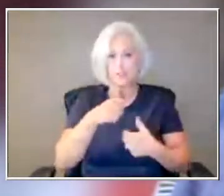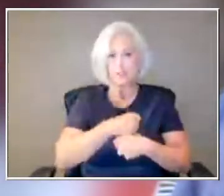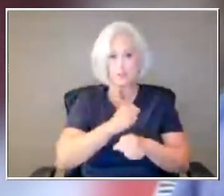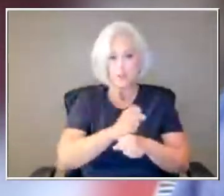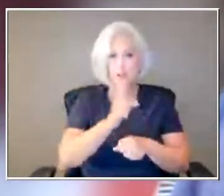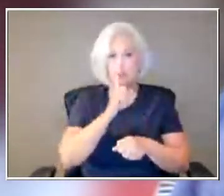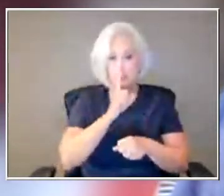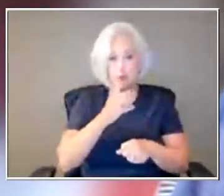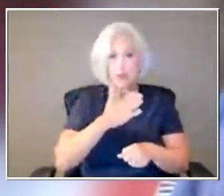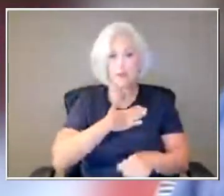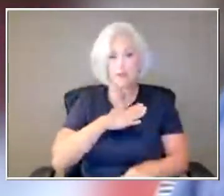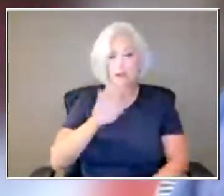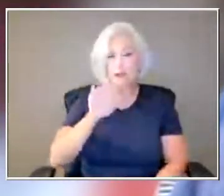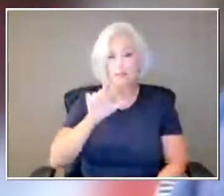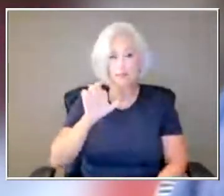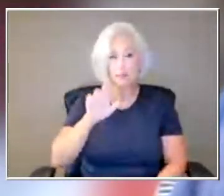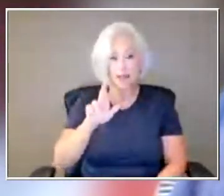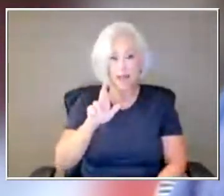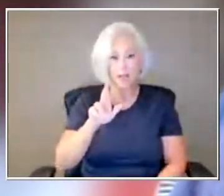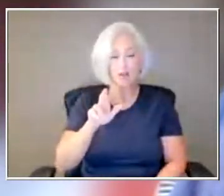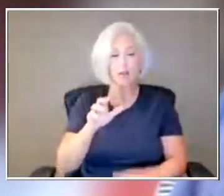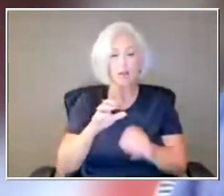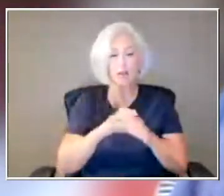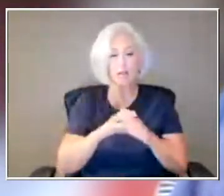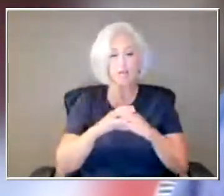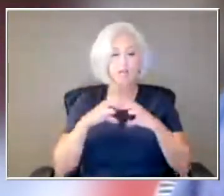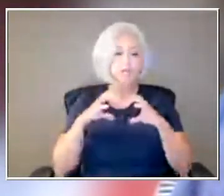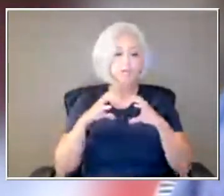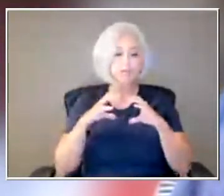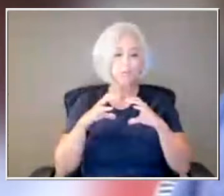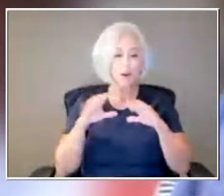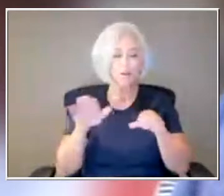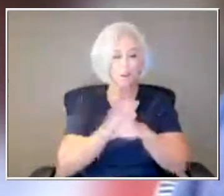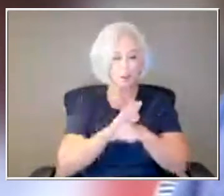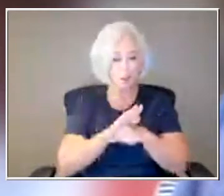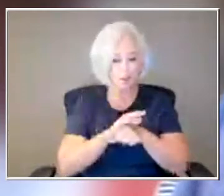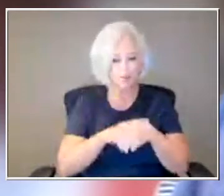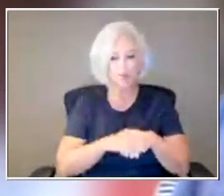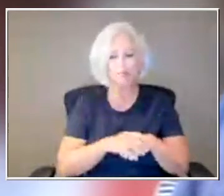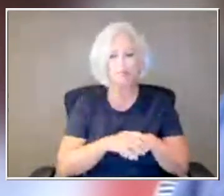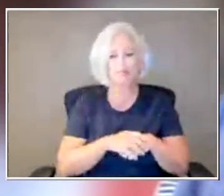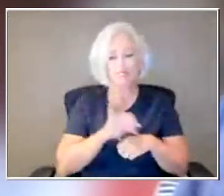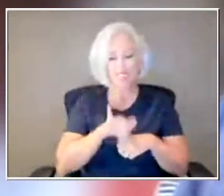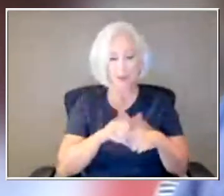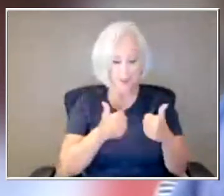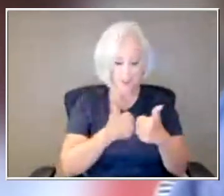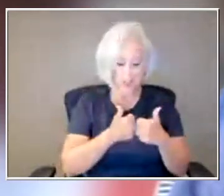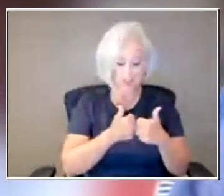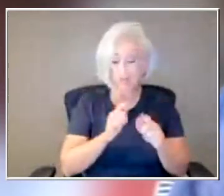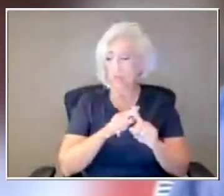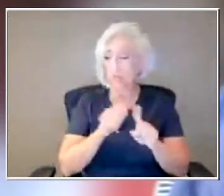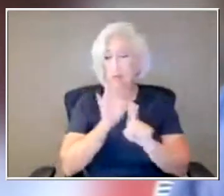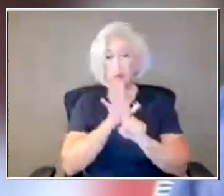So that, again, presented somewhat of a challenge. But beyond that, the radiation,